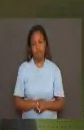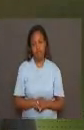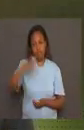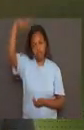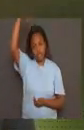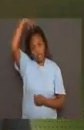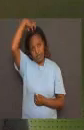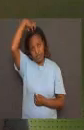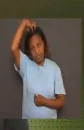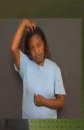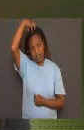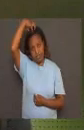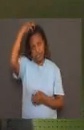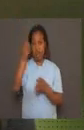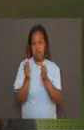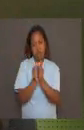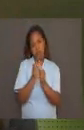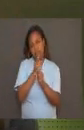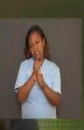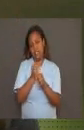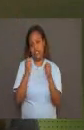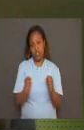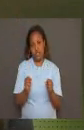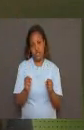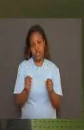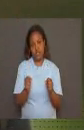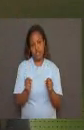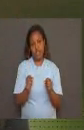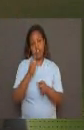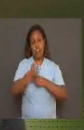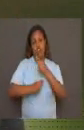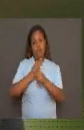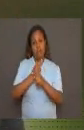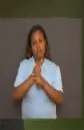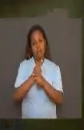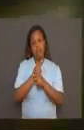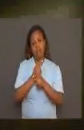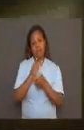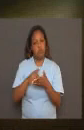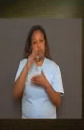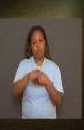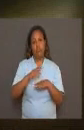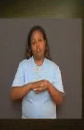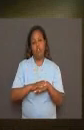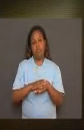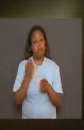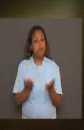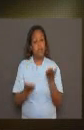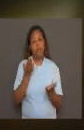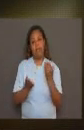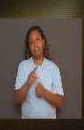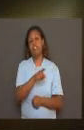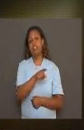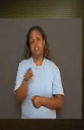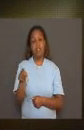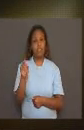Governments can work together to deal with global problems. Perhaps you